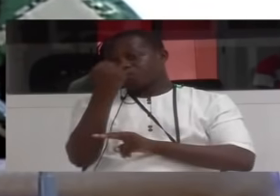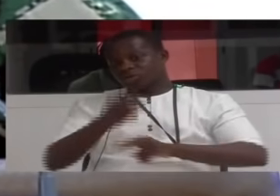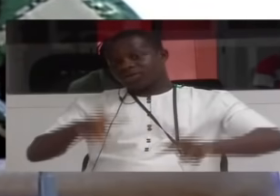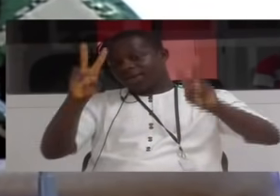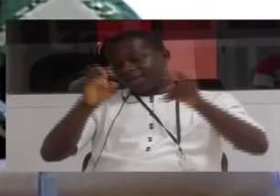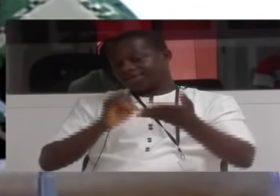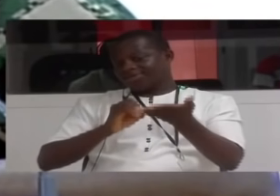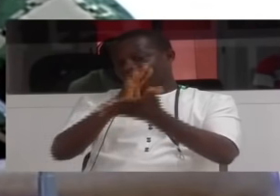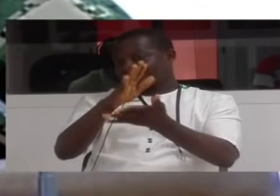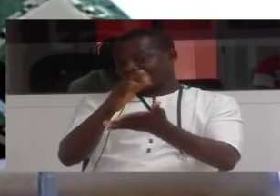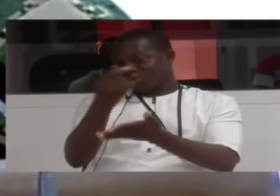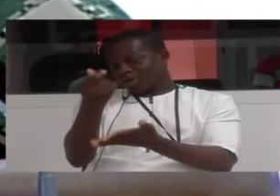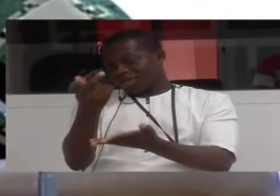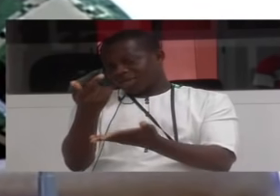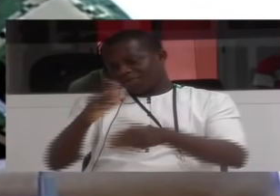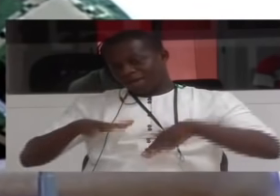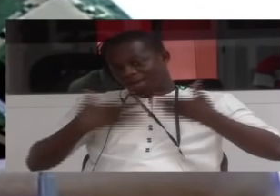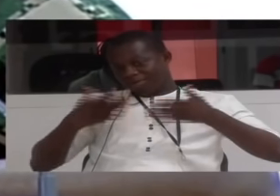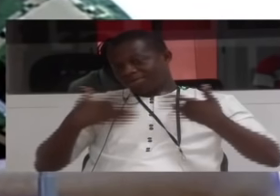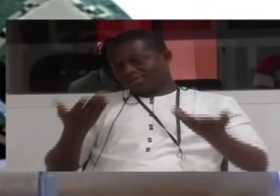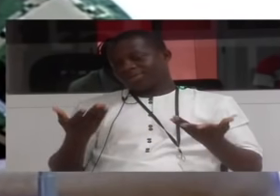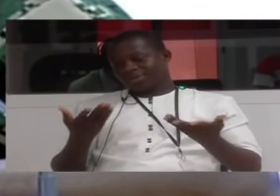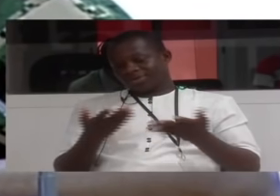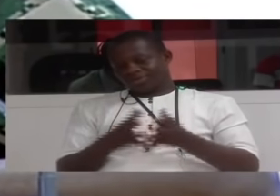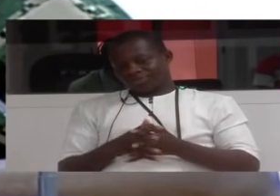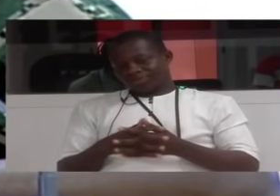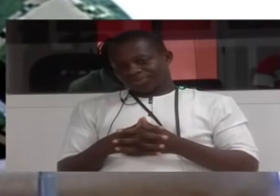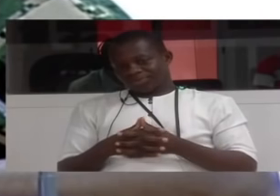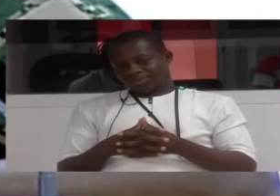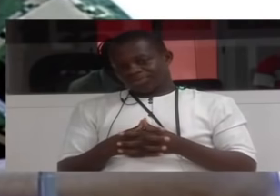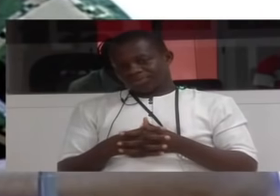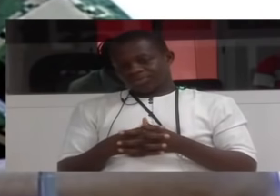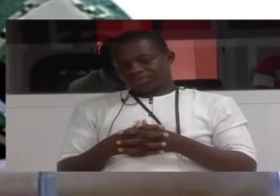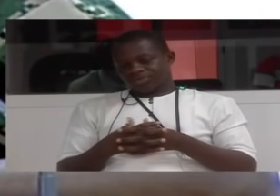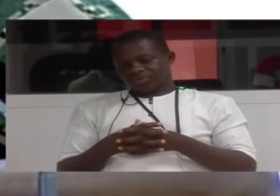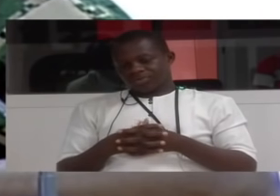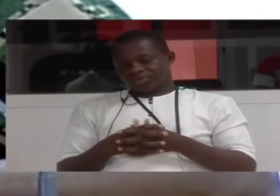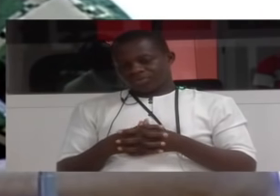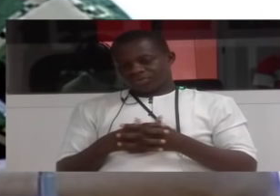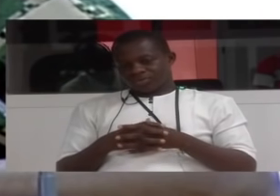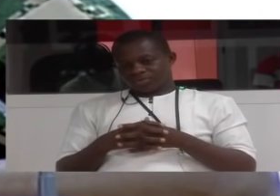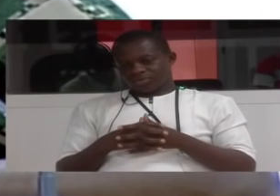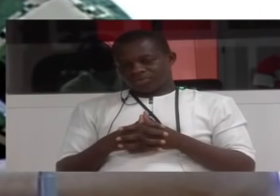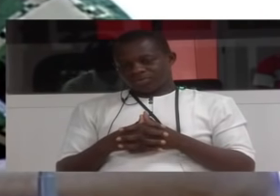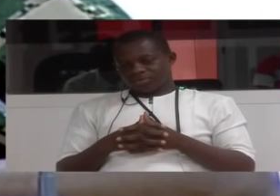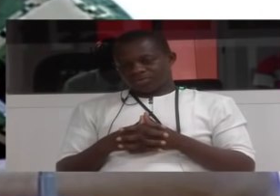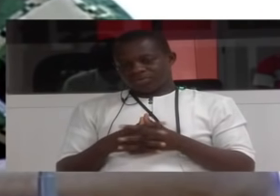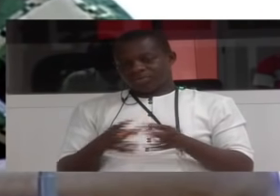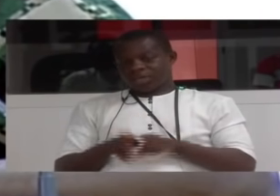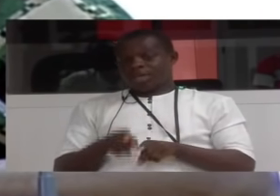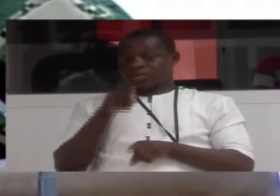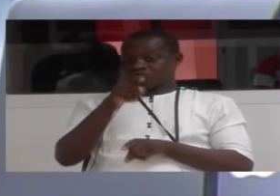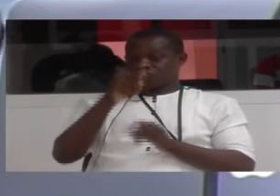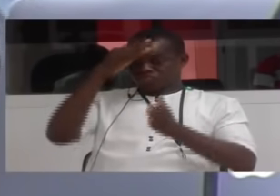token of appreciation. He was working for Yaya Jame because it was Yaya Jame who gave him that token of appreciation. As a